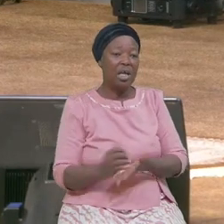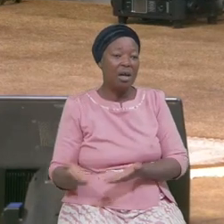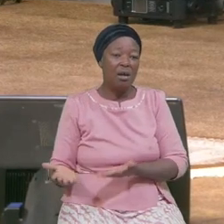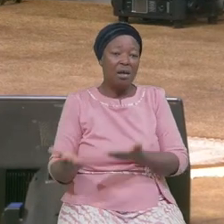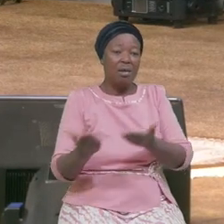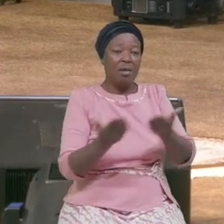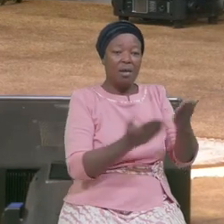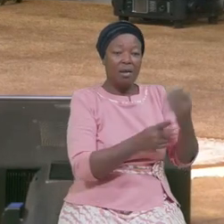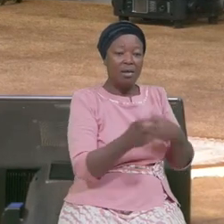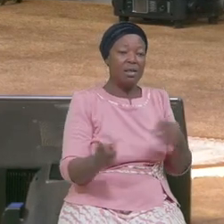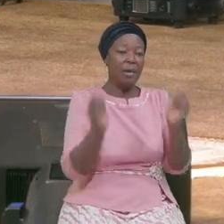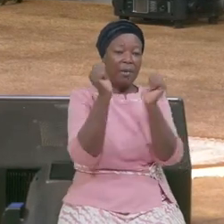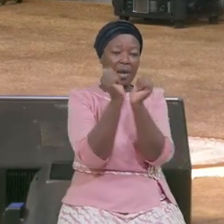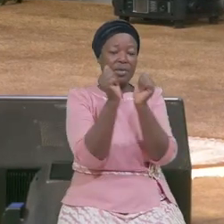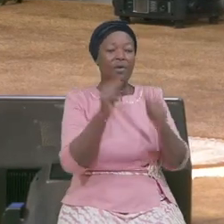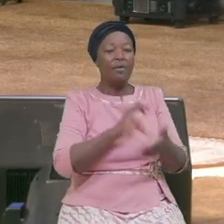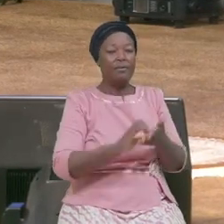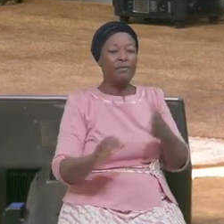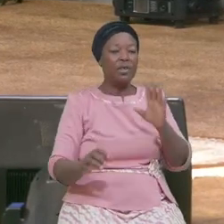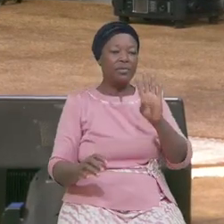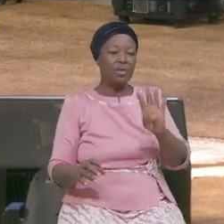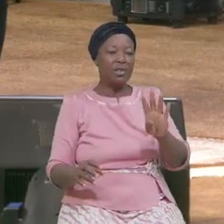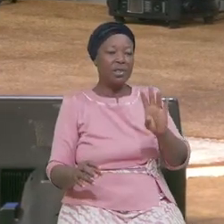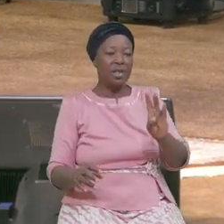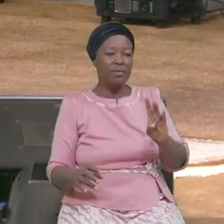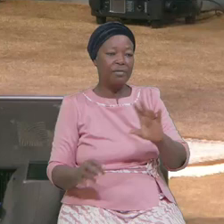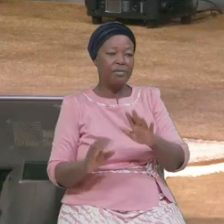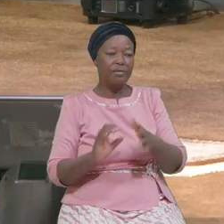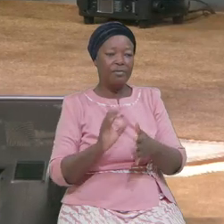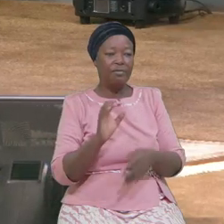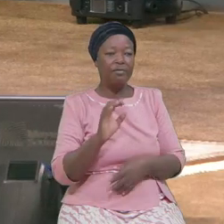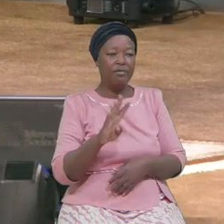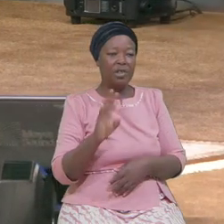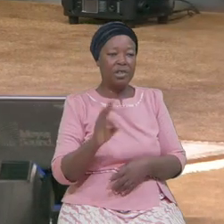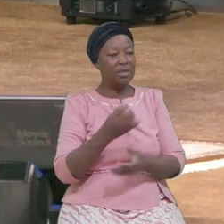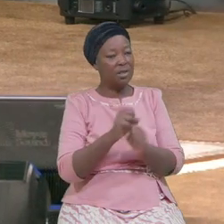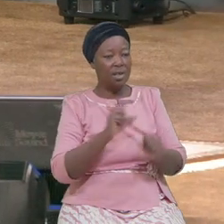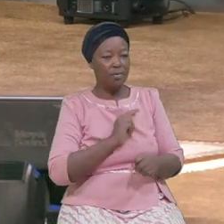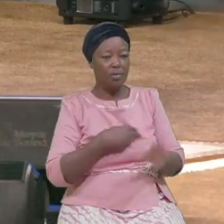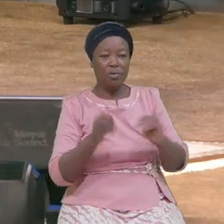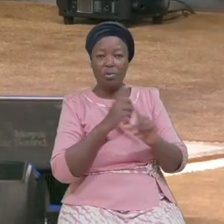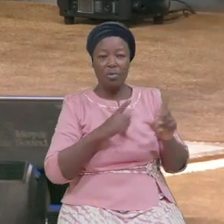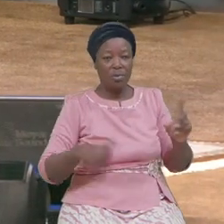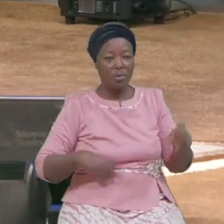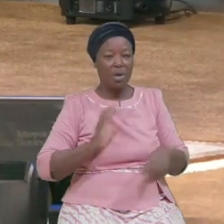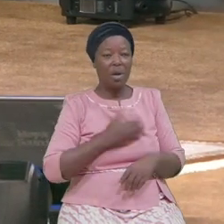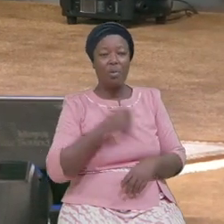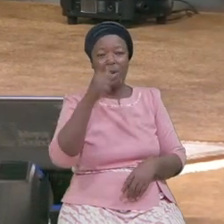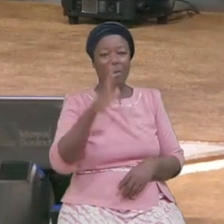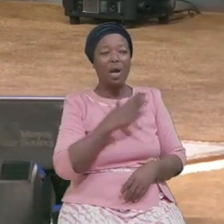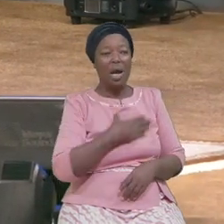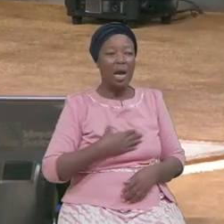them captive. Verse 47. In verse 47, save us, O Lord our God,